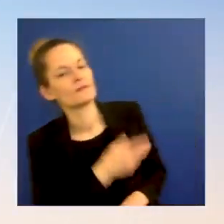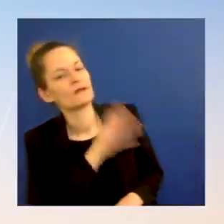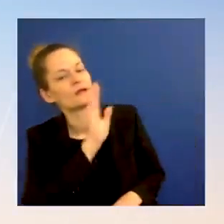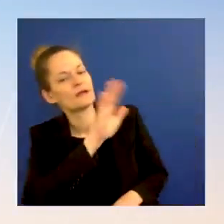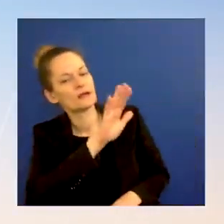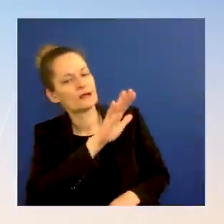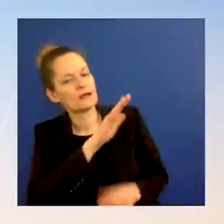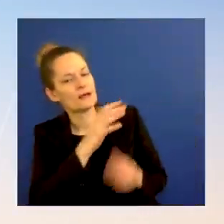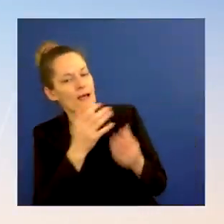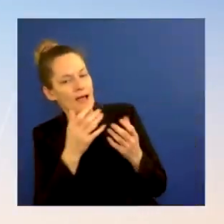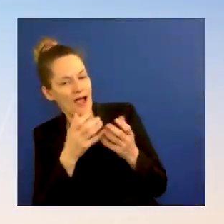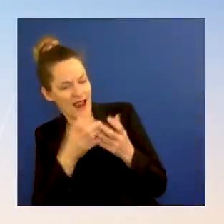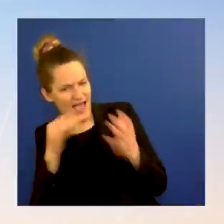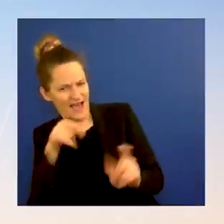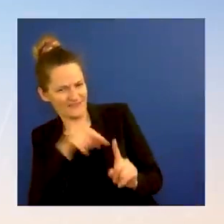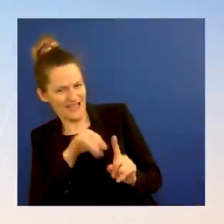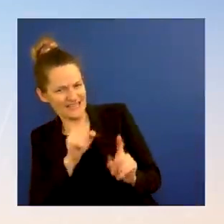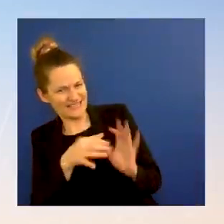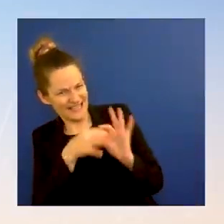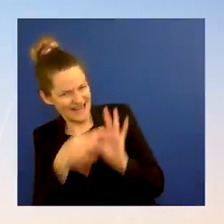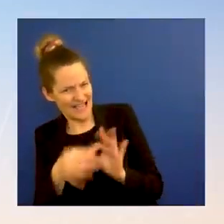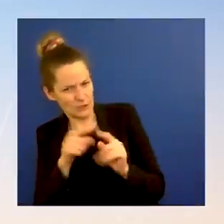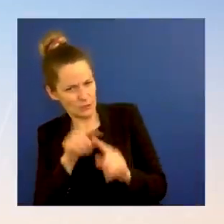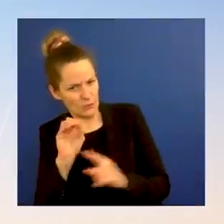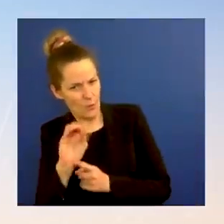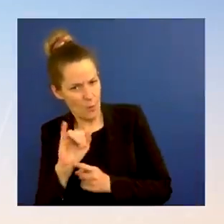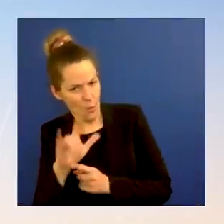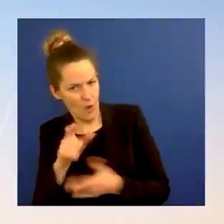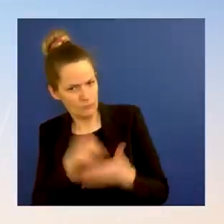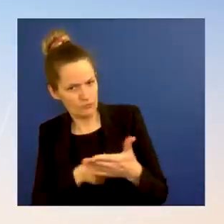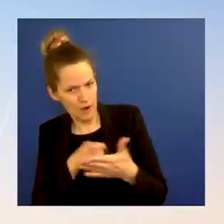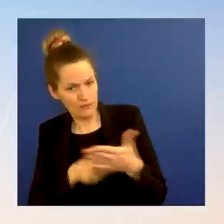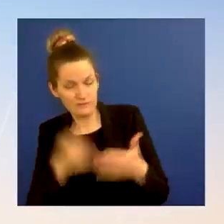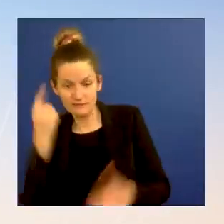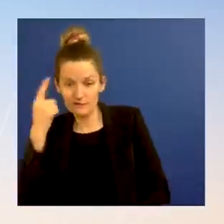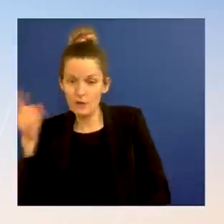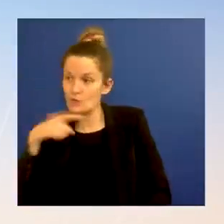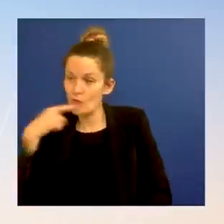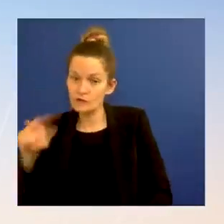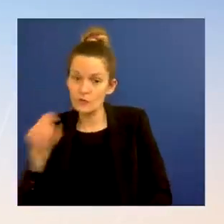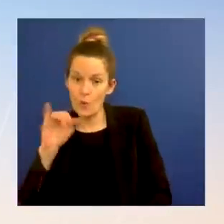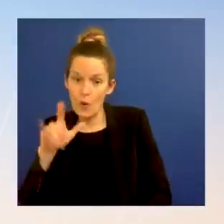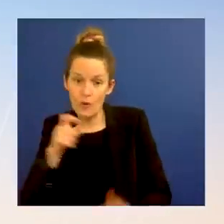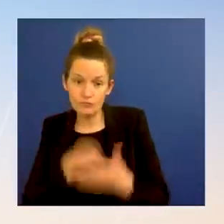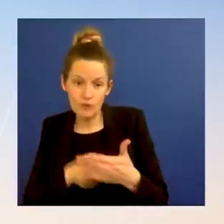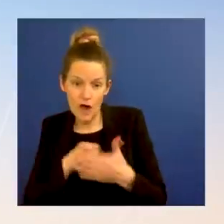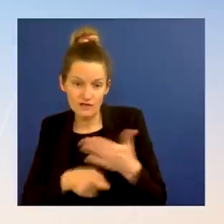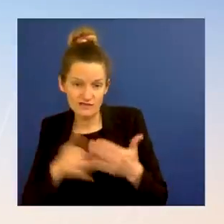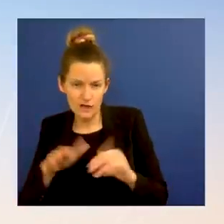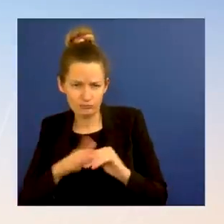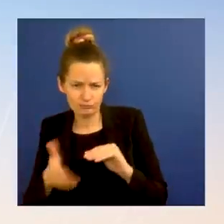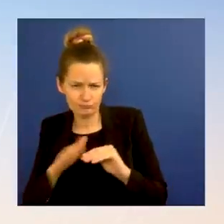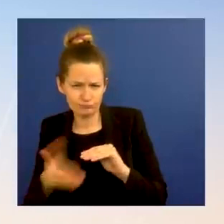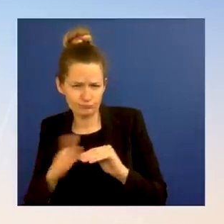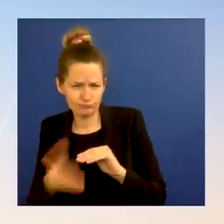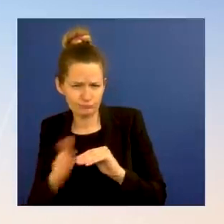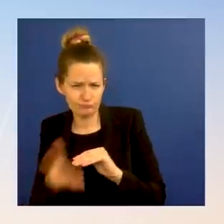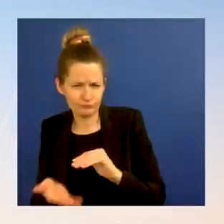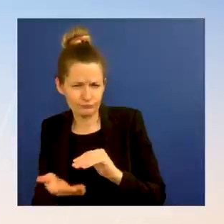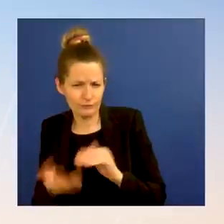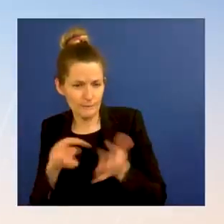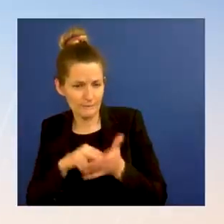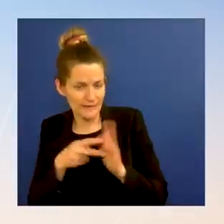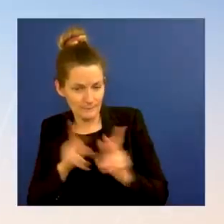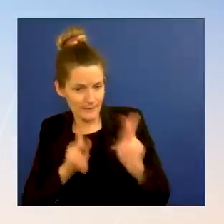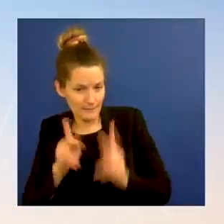Russian oil prices are going down and people are, and it's not being purchased out of the concern that, you